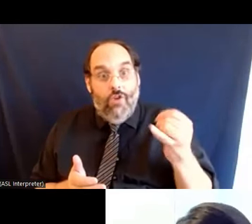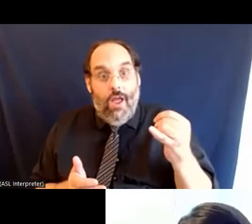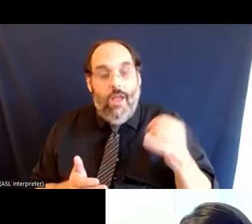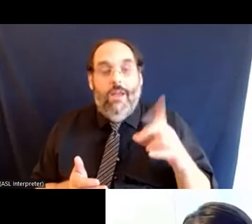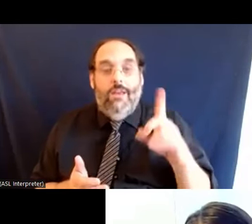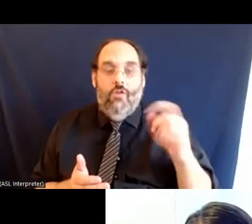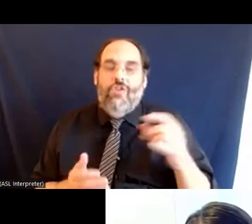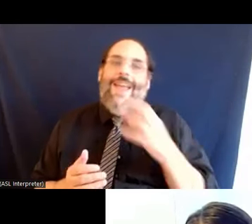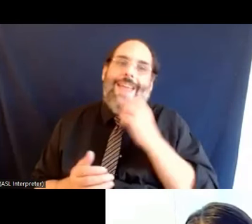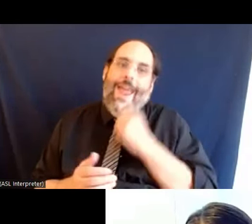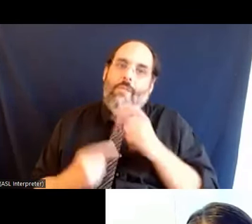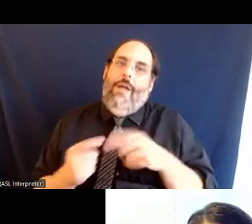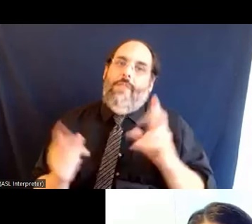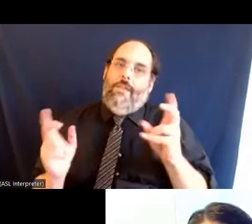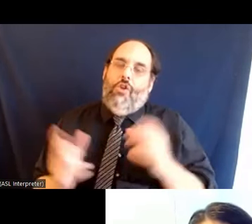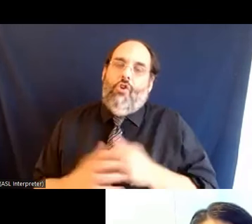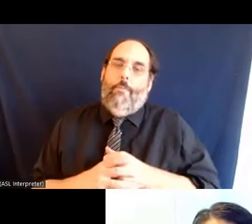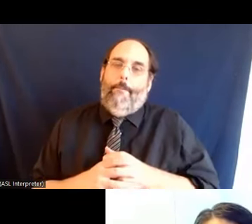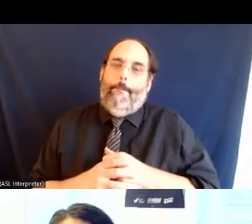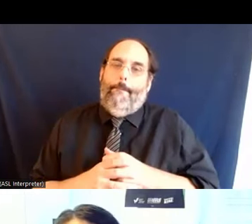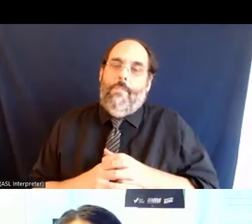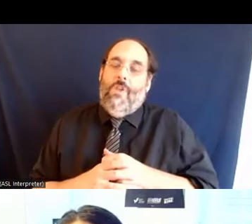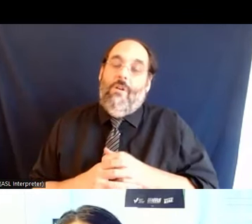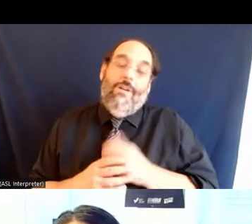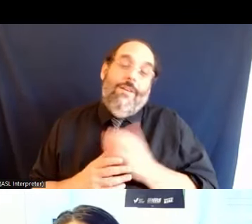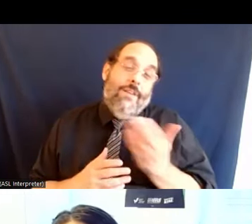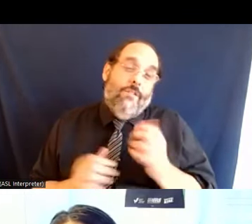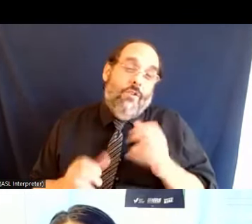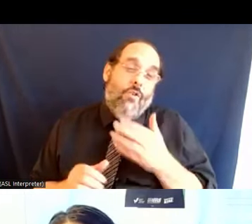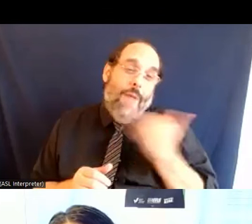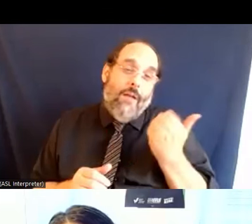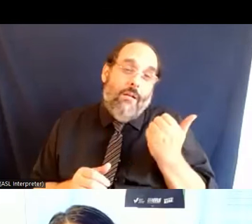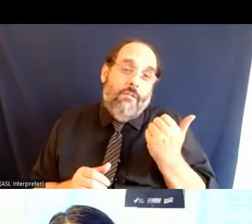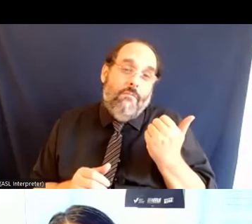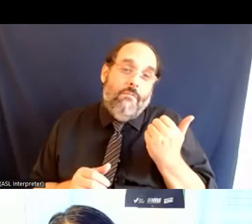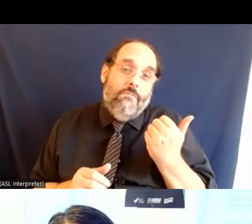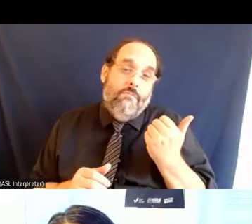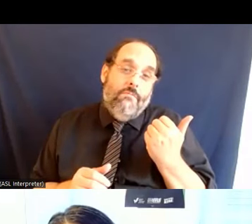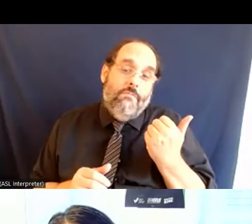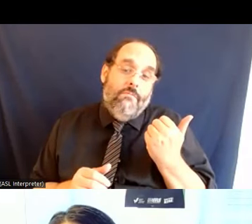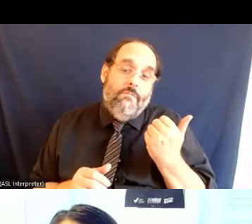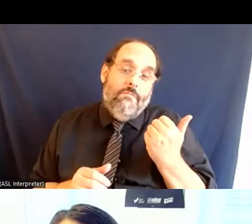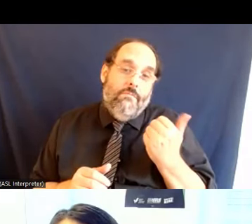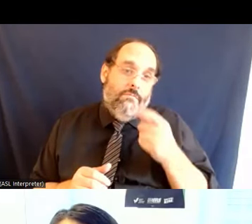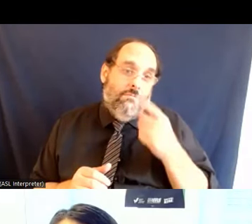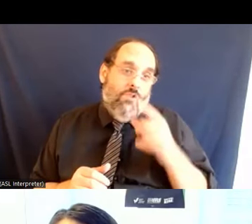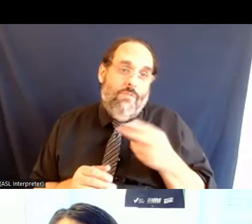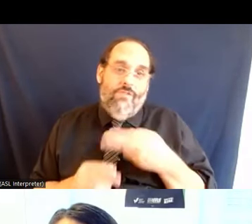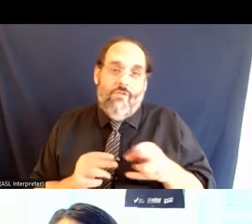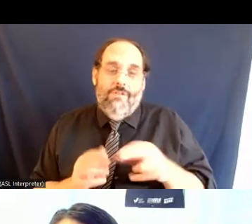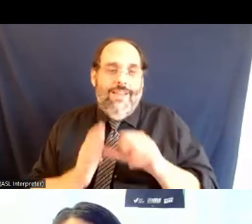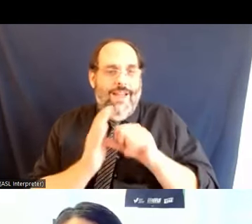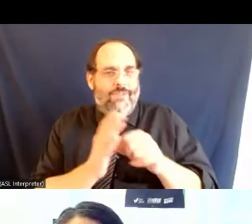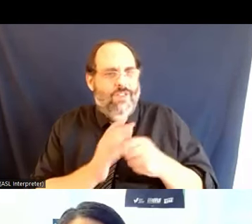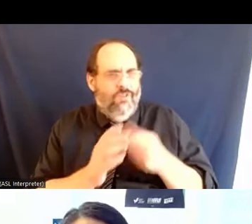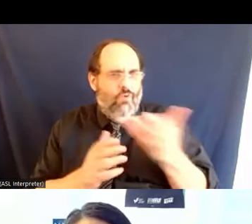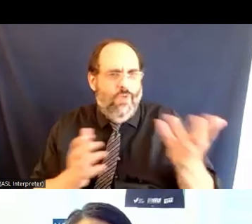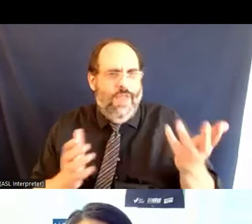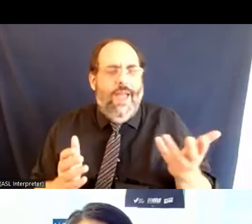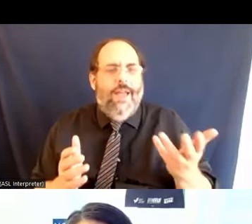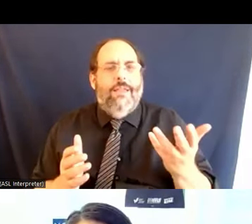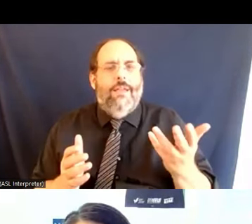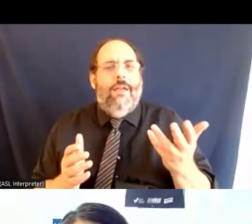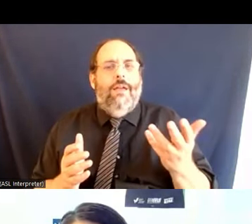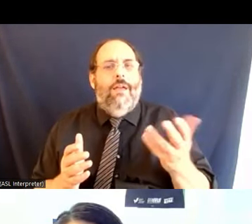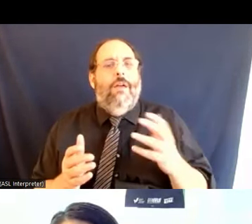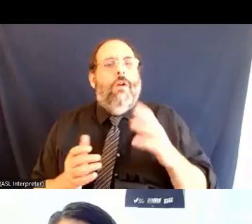these issues. So are there things that we can be doing better? I'm going to just, if you don't mind, quickly highlight a few things. The colleague